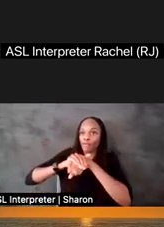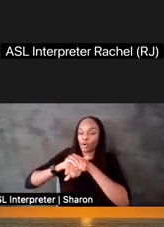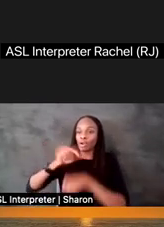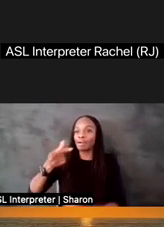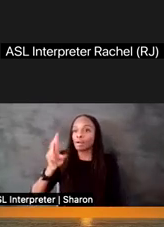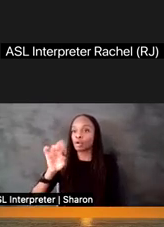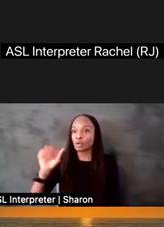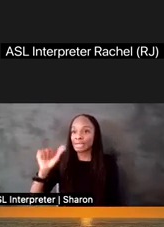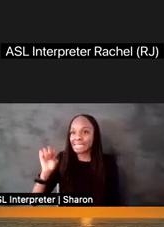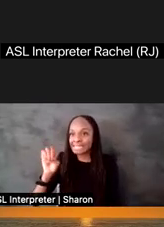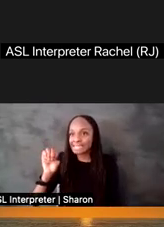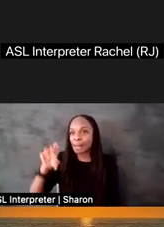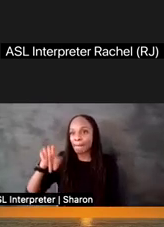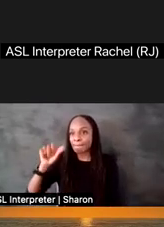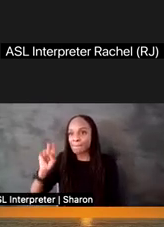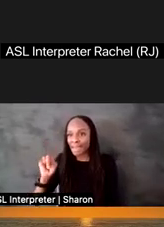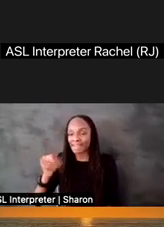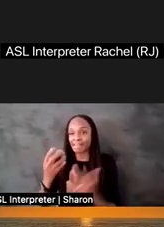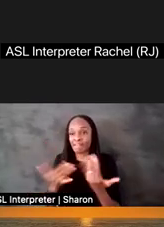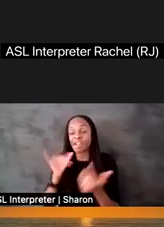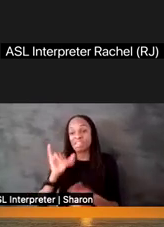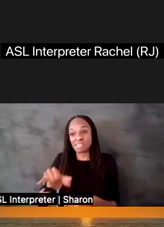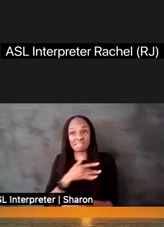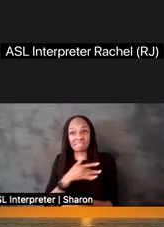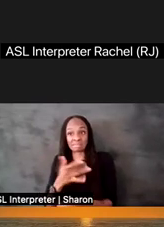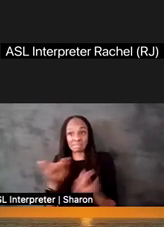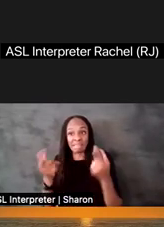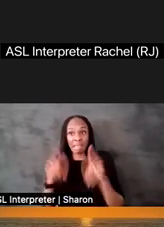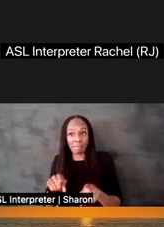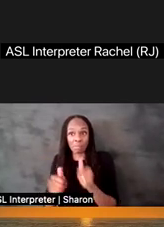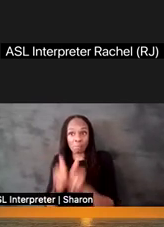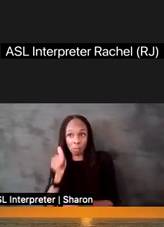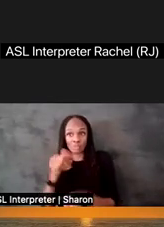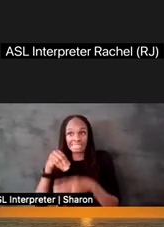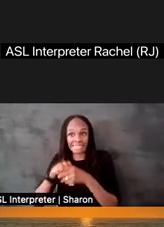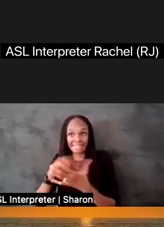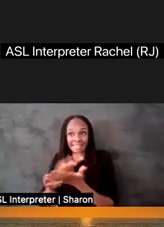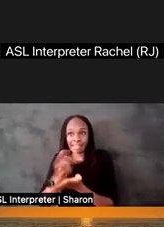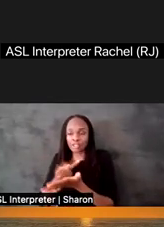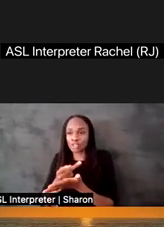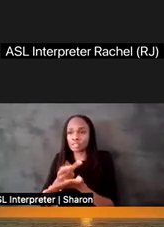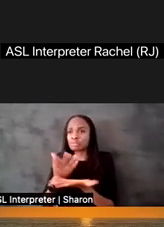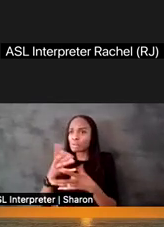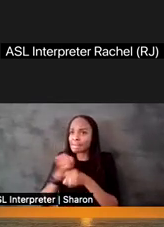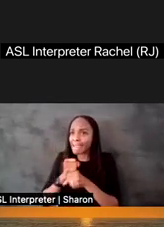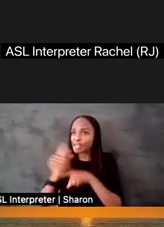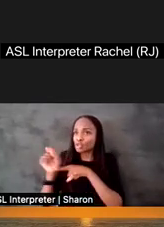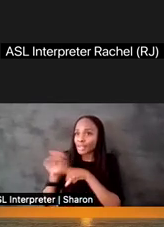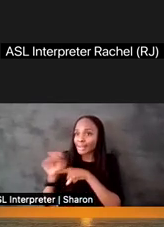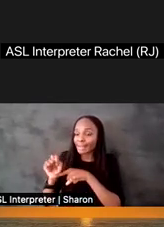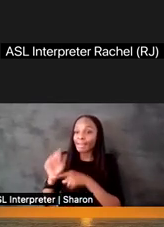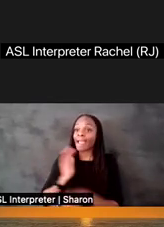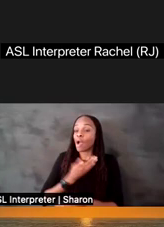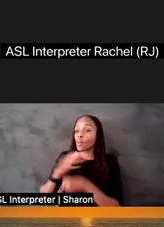fire. They're one of the most typical types of fires in the kitchen. But get training. Our local fire